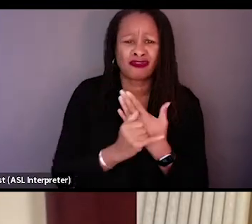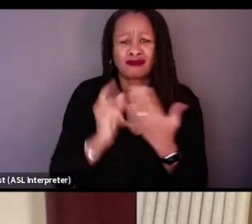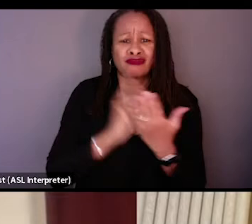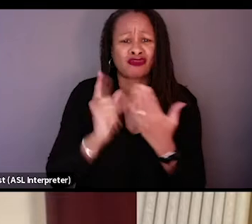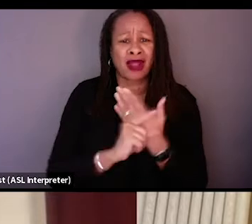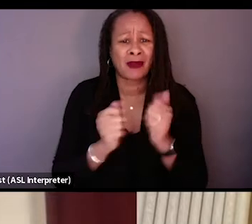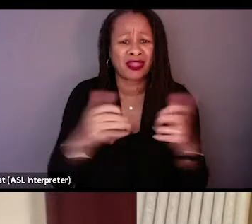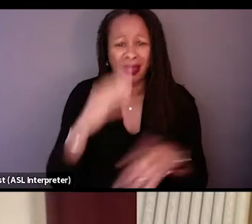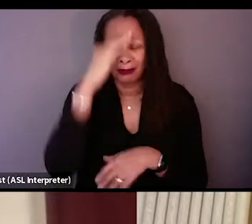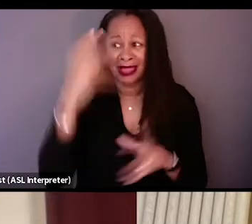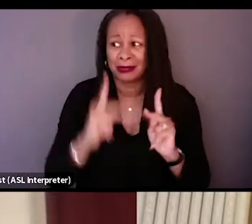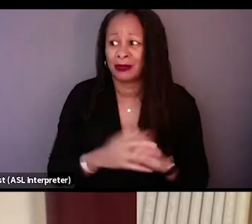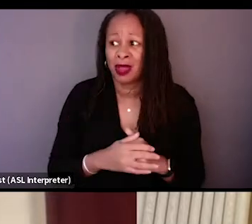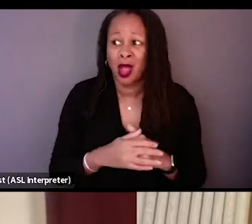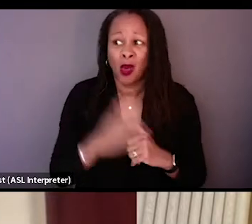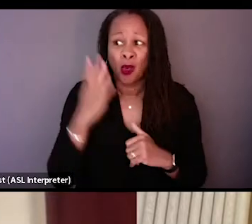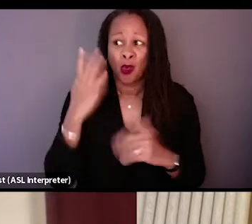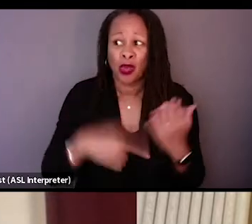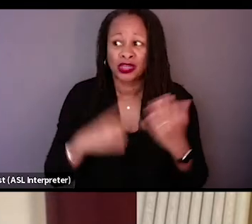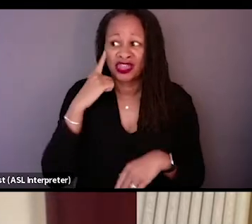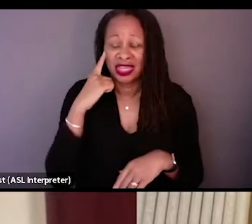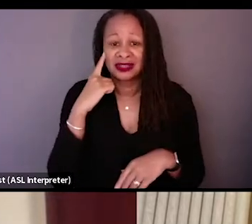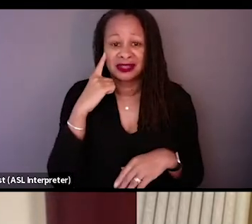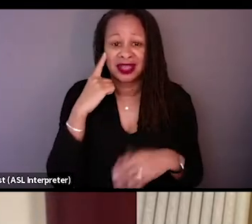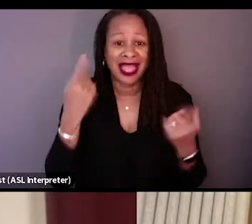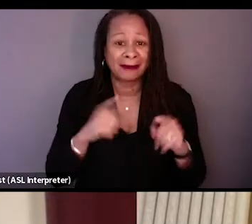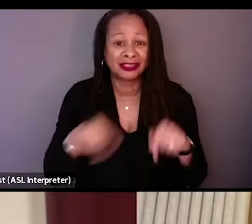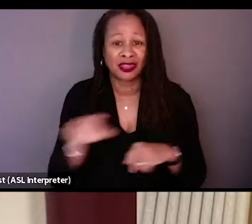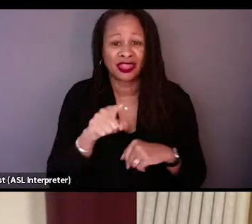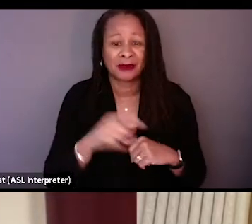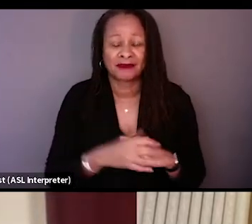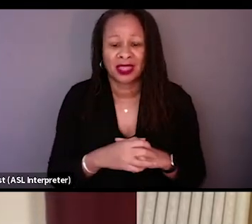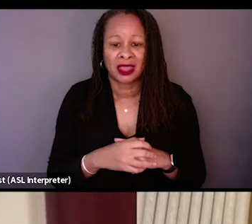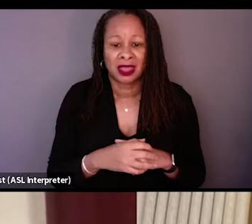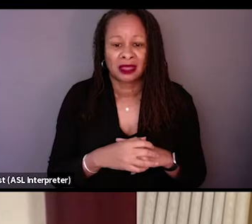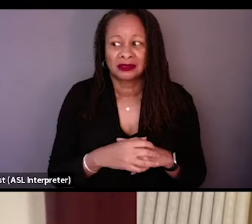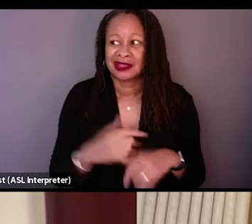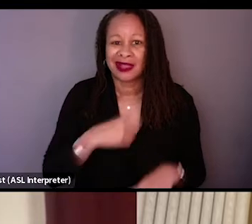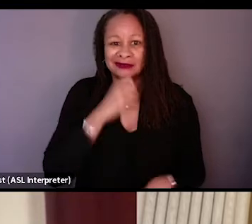think happened to that?" And like, oh, I'm 6. Why are you putting this in my head? But it's